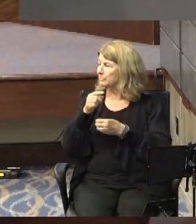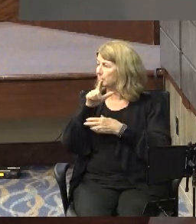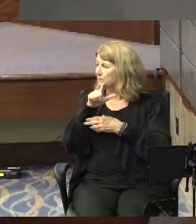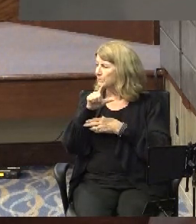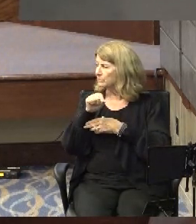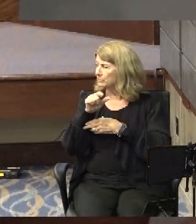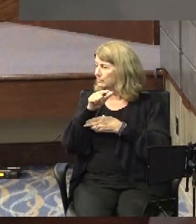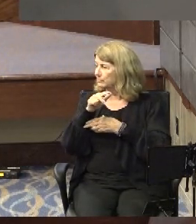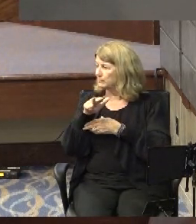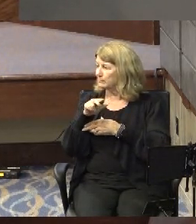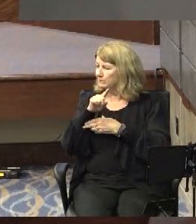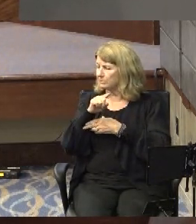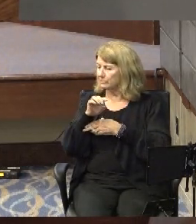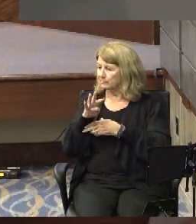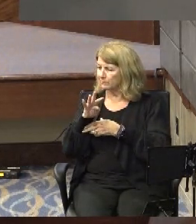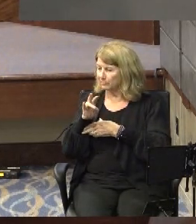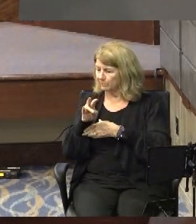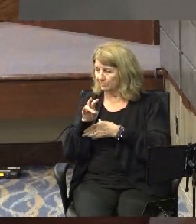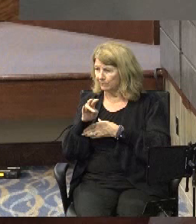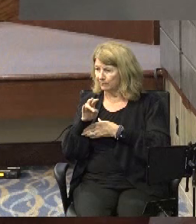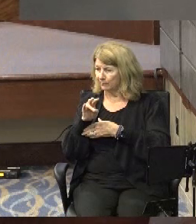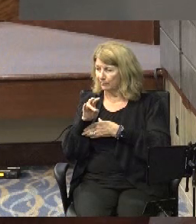2023-147.